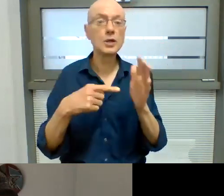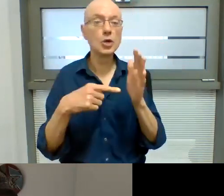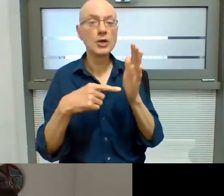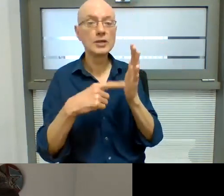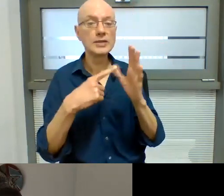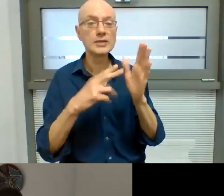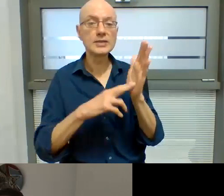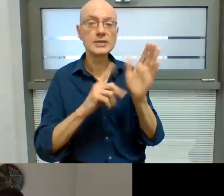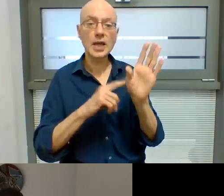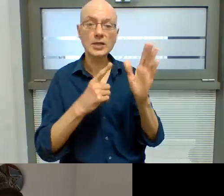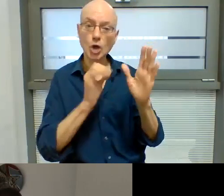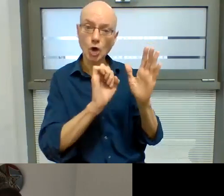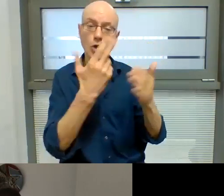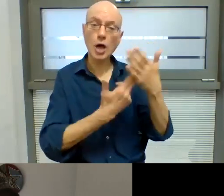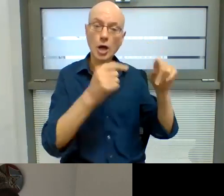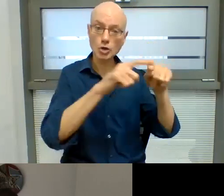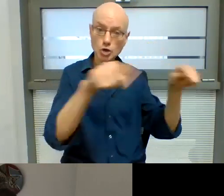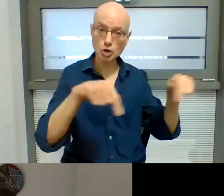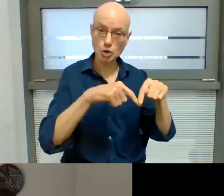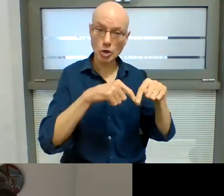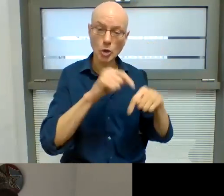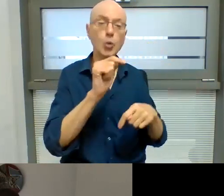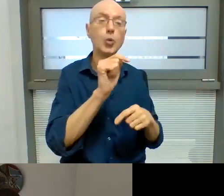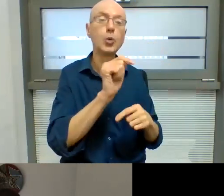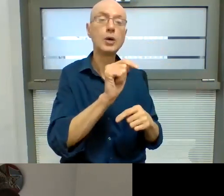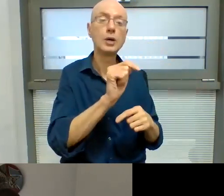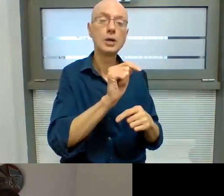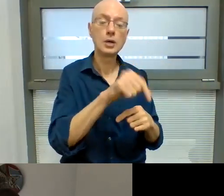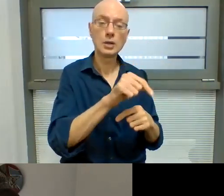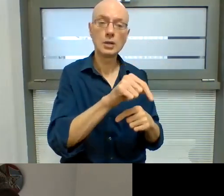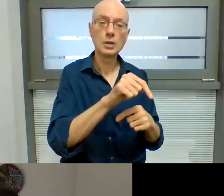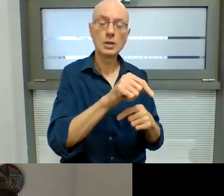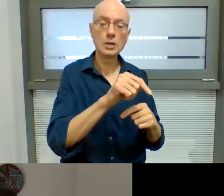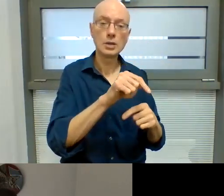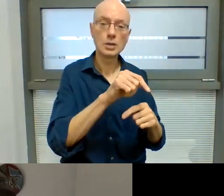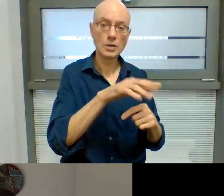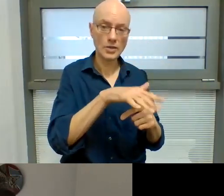yeah. Well, on Tanya's Art Studios, but they'll also be